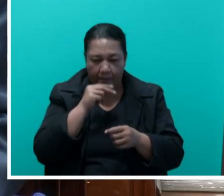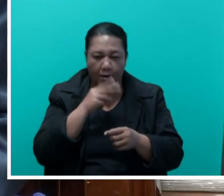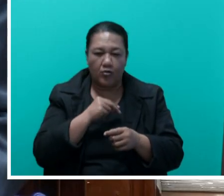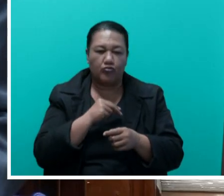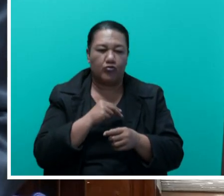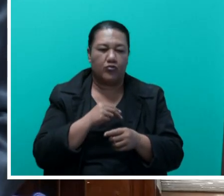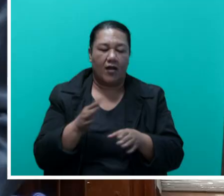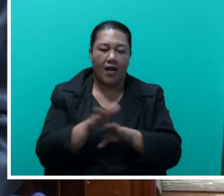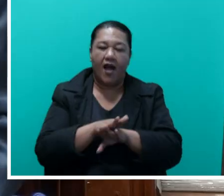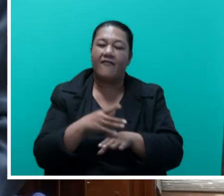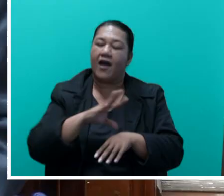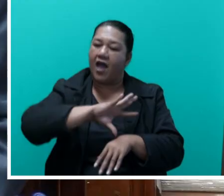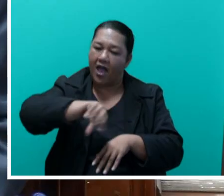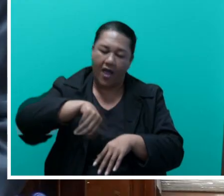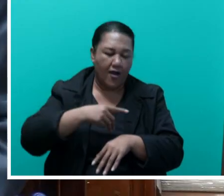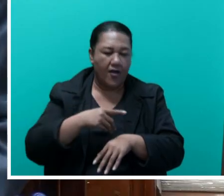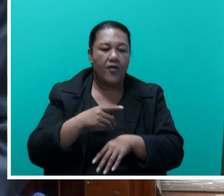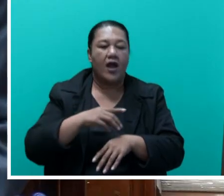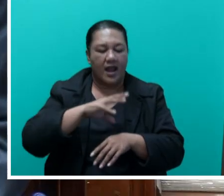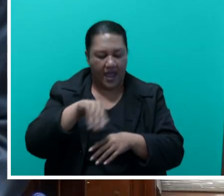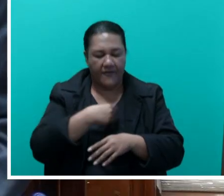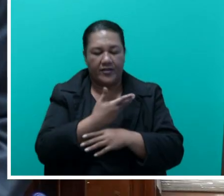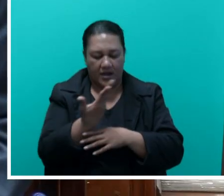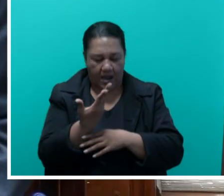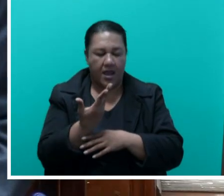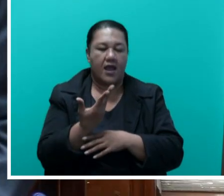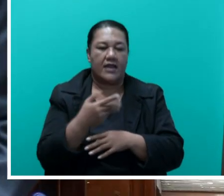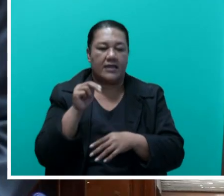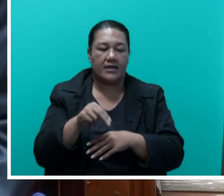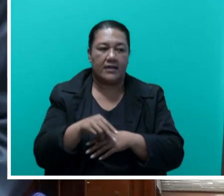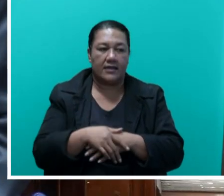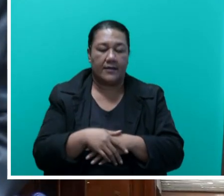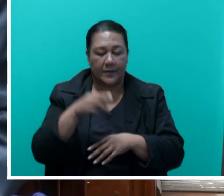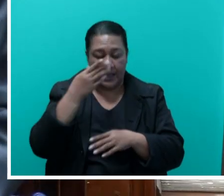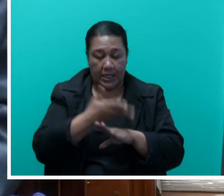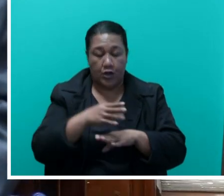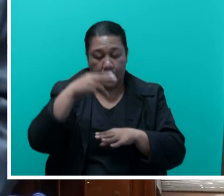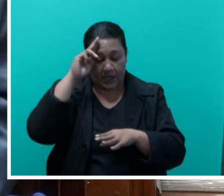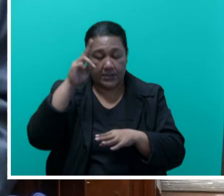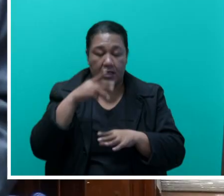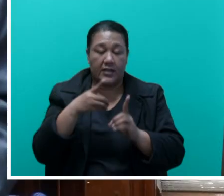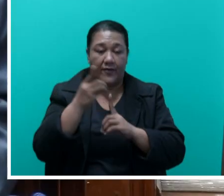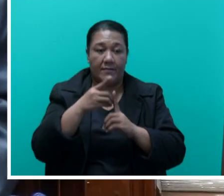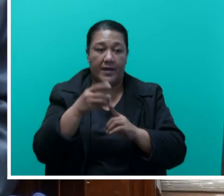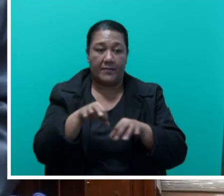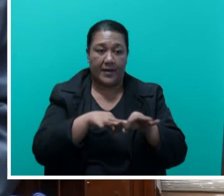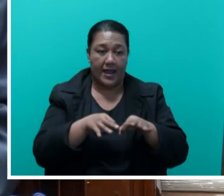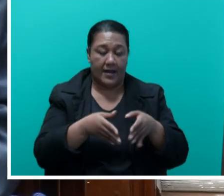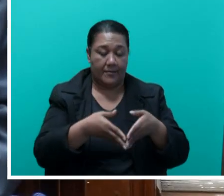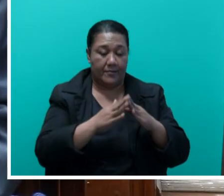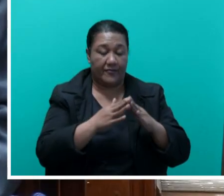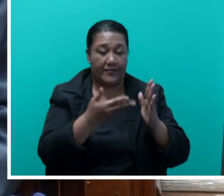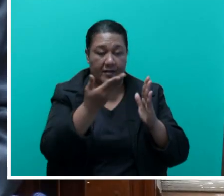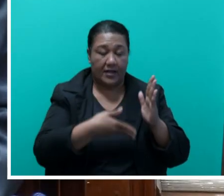social welfare beneficiary. The new National Development Plan for Charity in Fiji's way ahead for the next